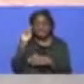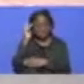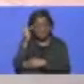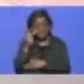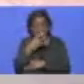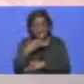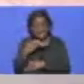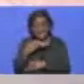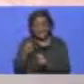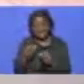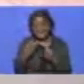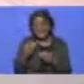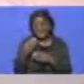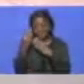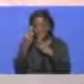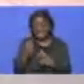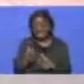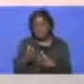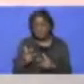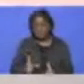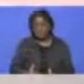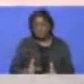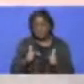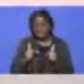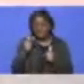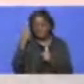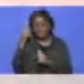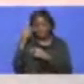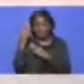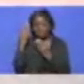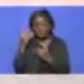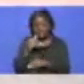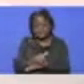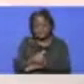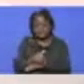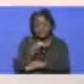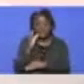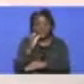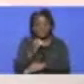made on countless Bahamian lives. For The Bahamas Tonight, I'm Cleopatra Murphy.